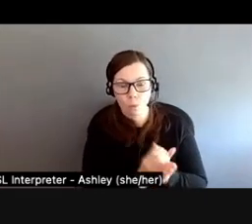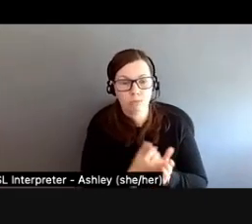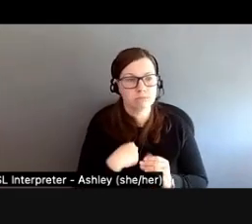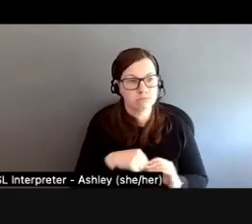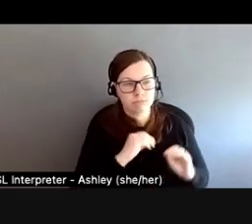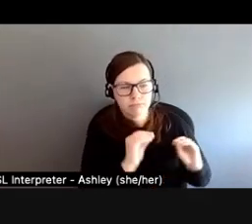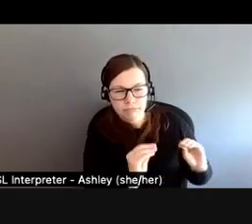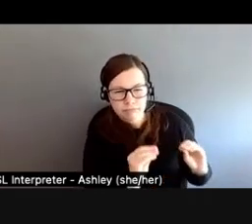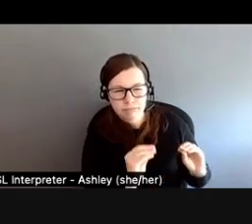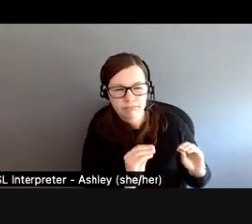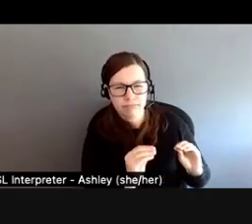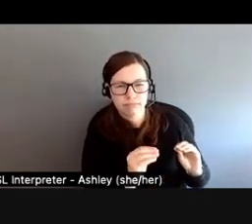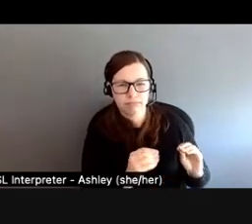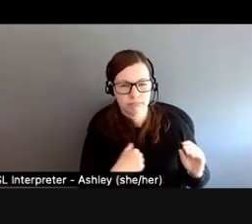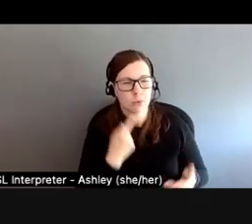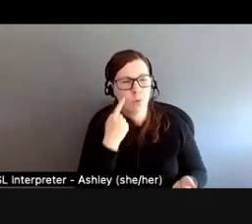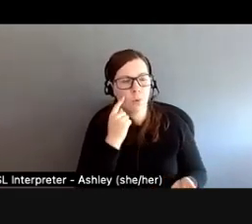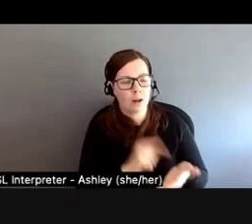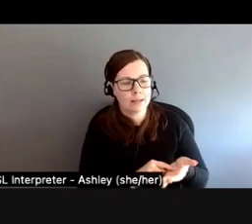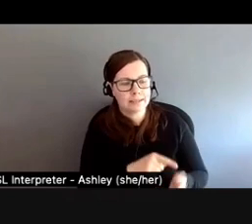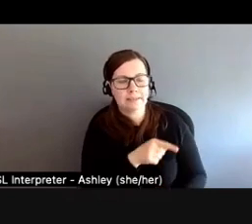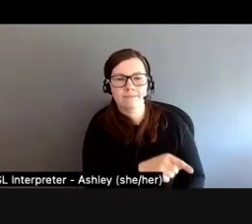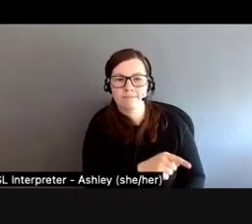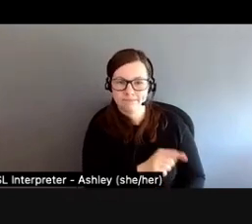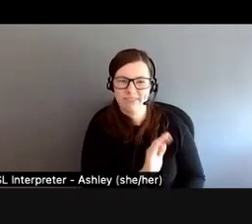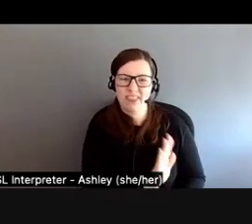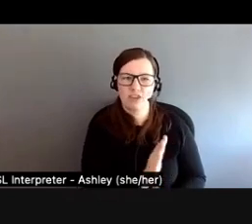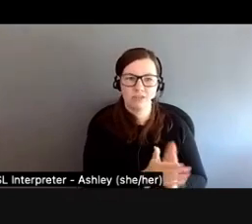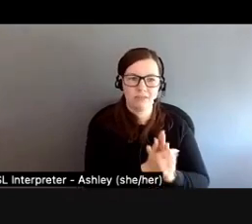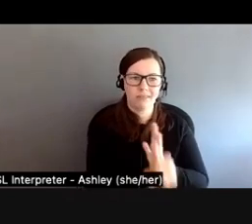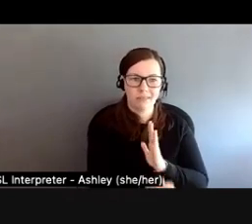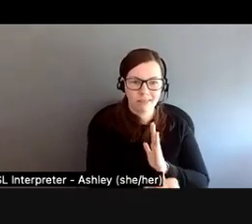this lack in digital literacy skills.